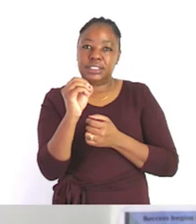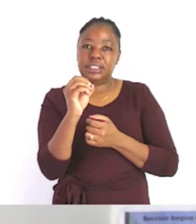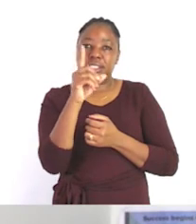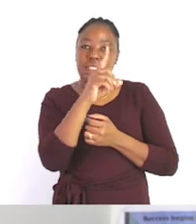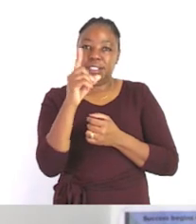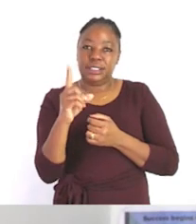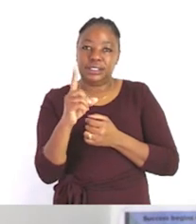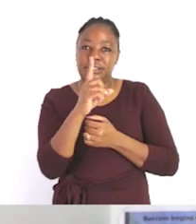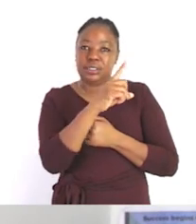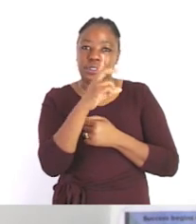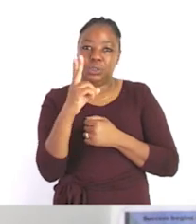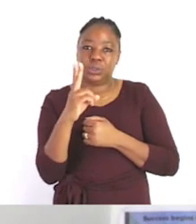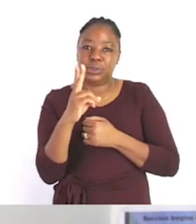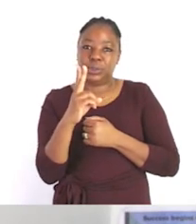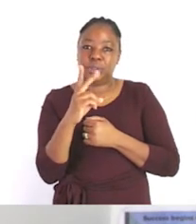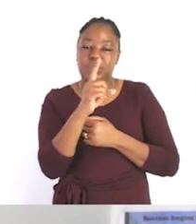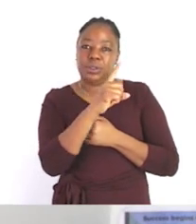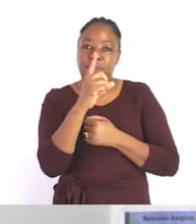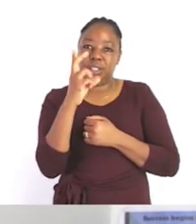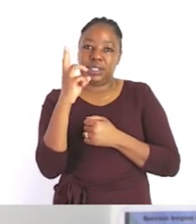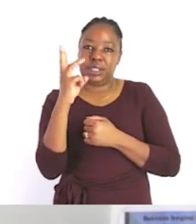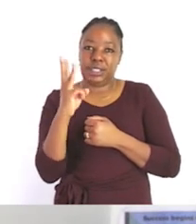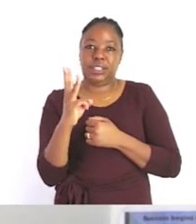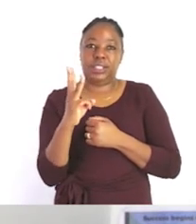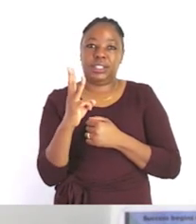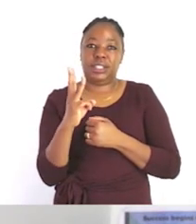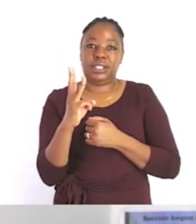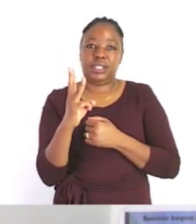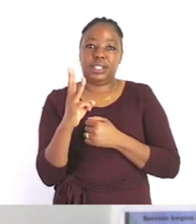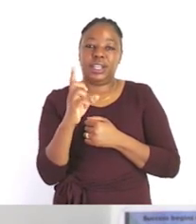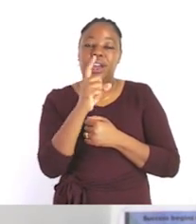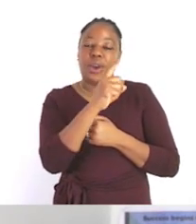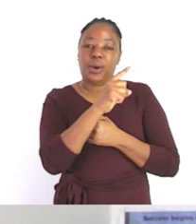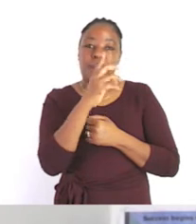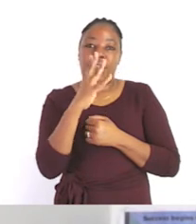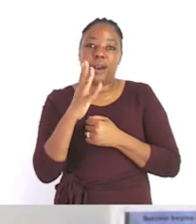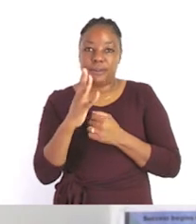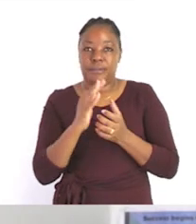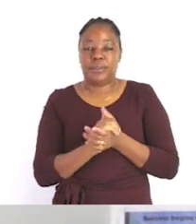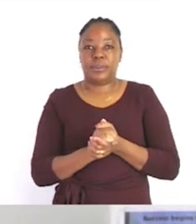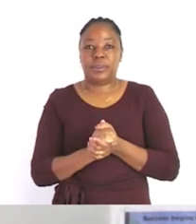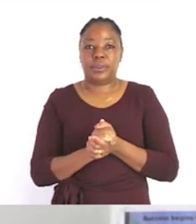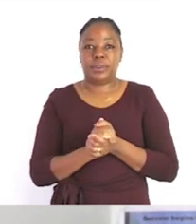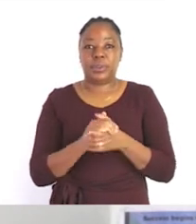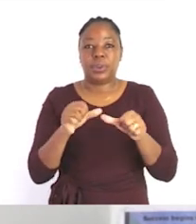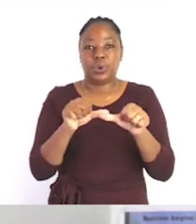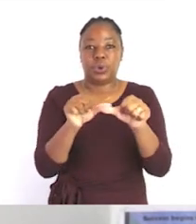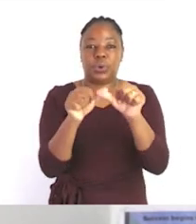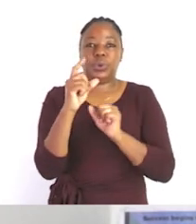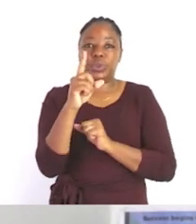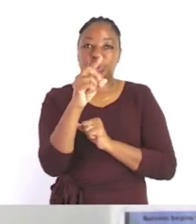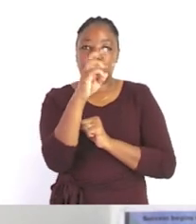11, 12, 13 until you get to the number 14. So we know that our